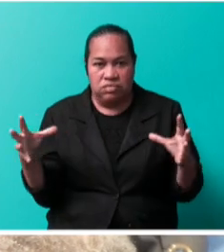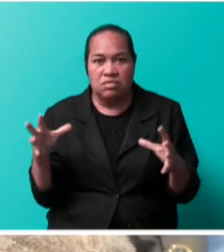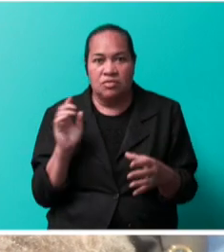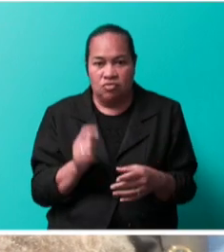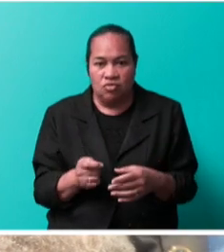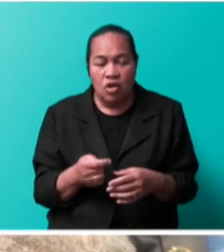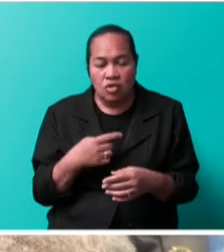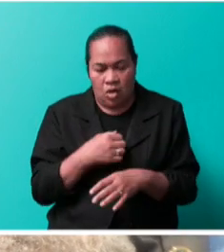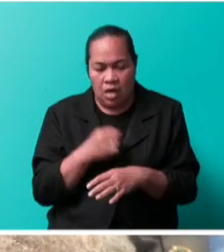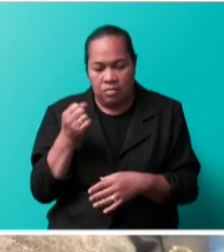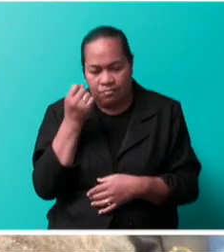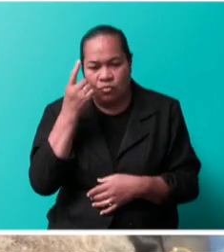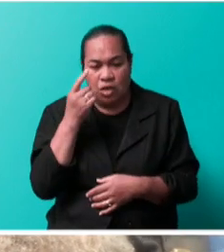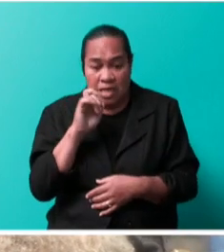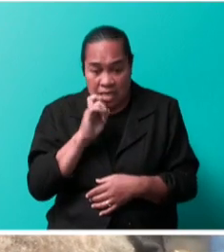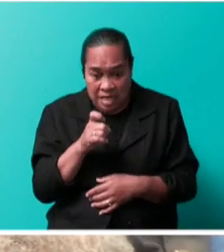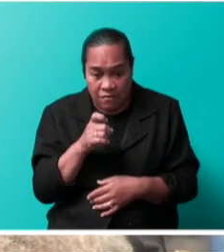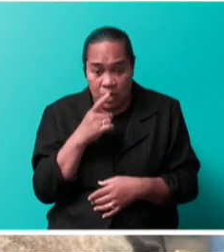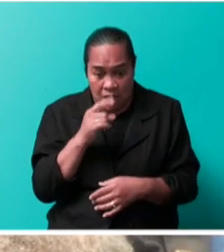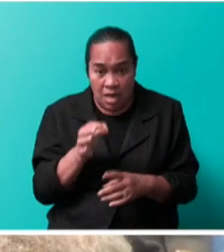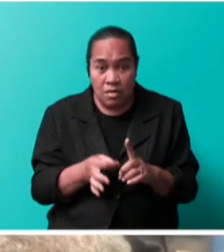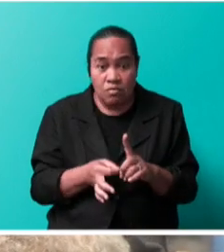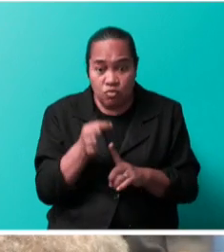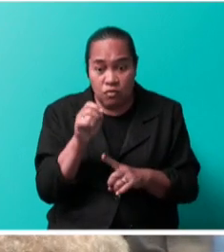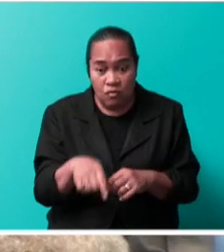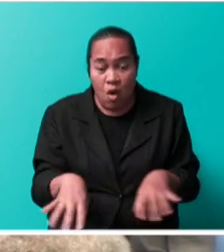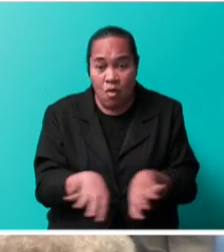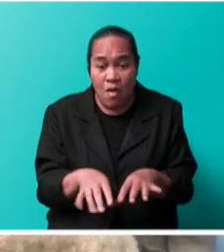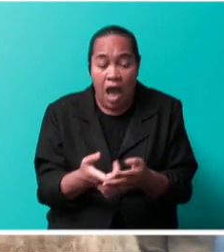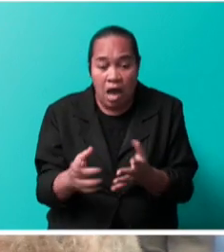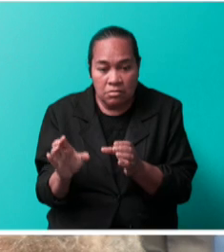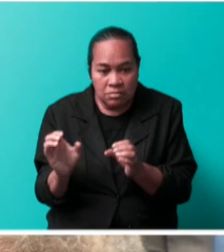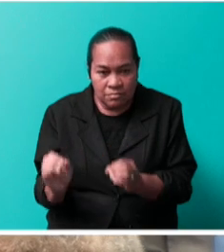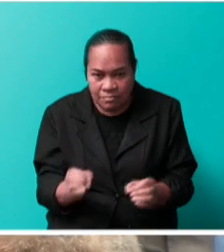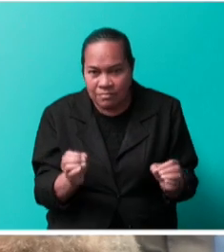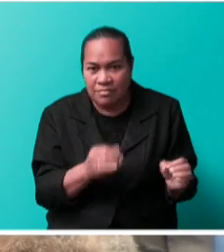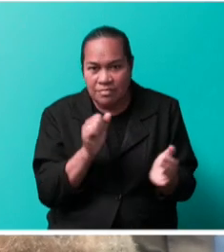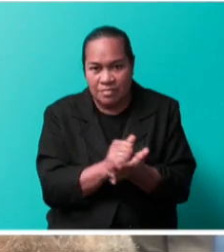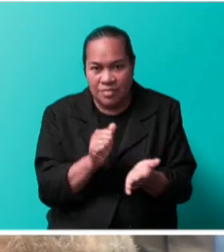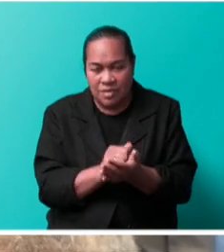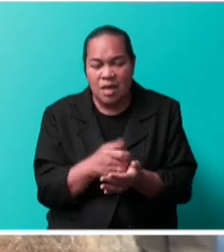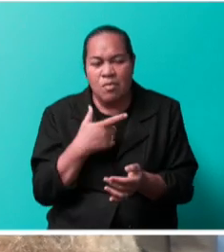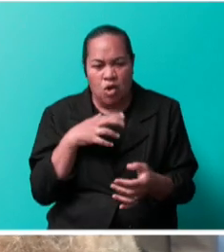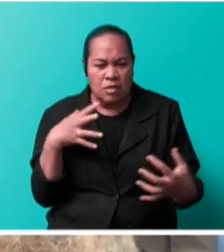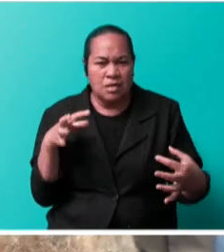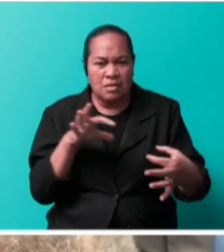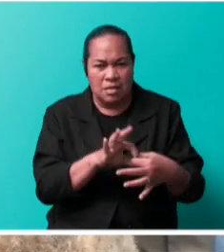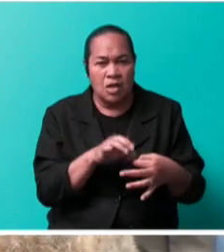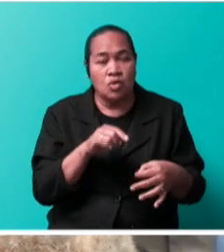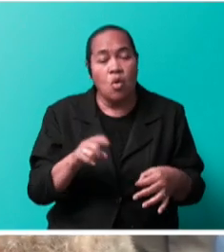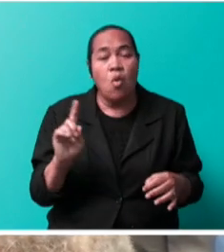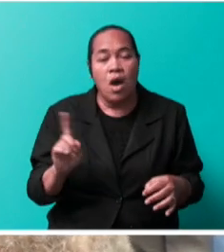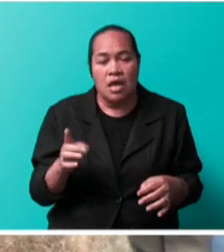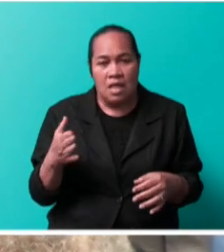government recognizes that improving municipal waste management is essential, not only for public health